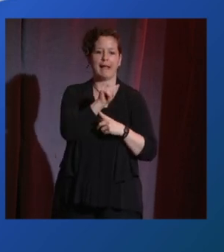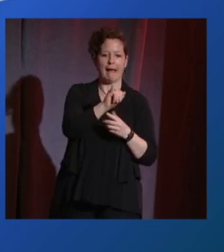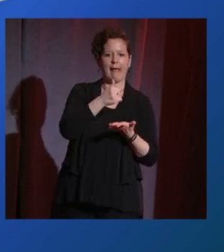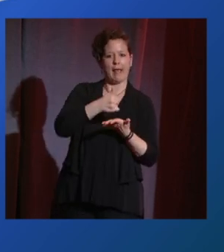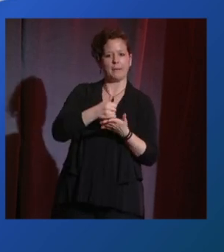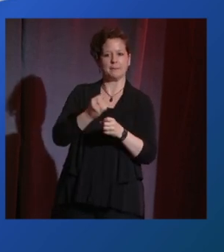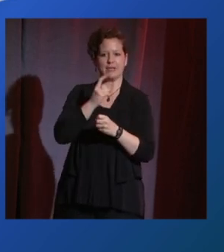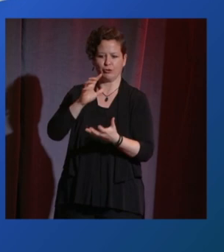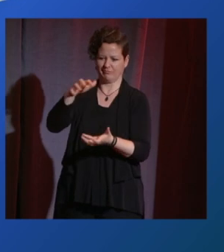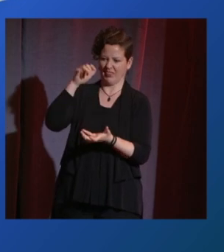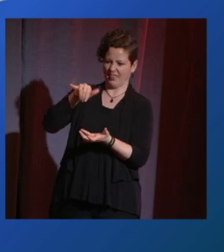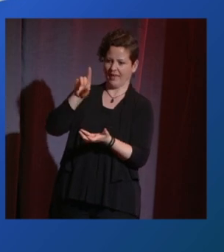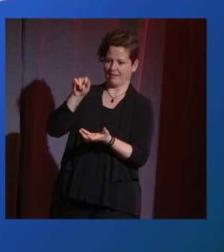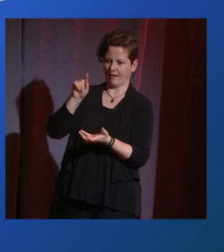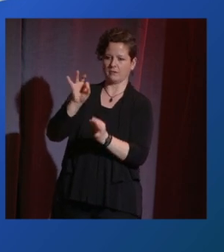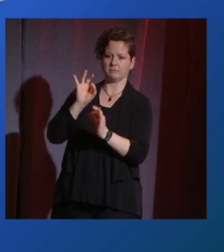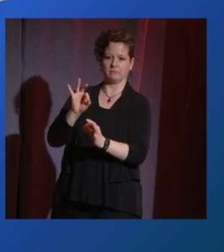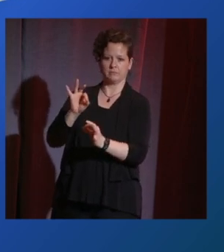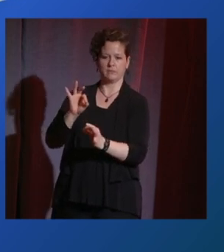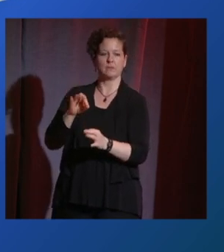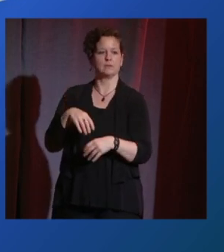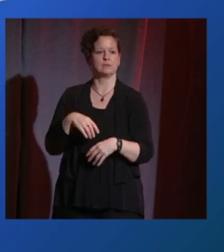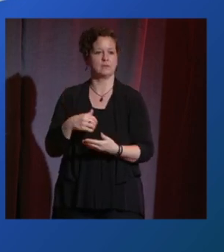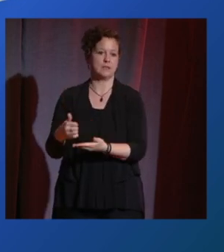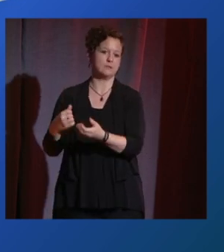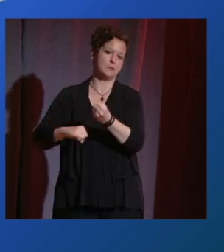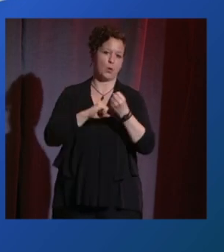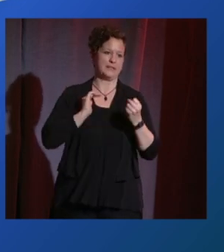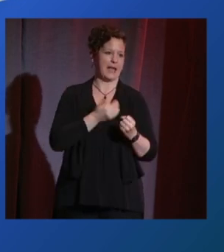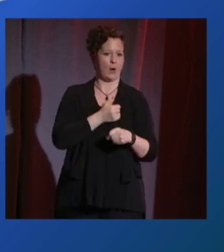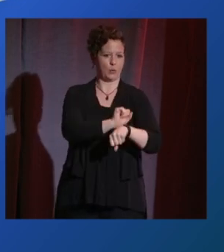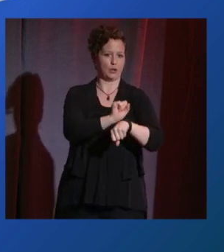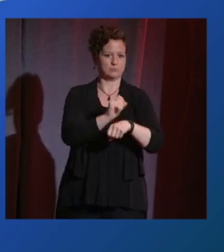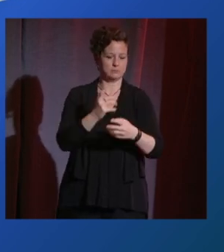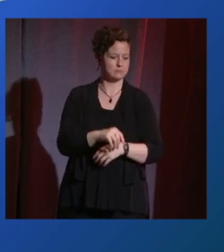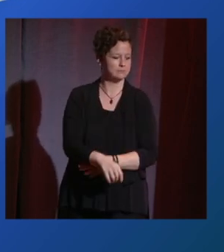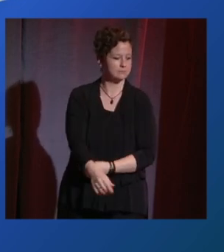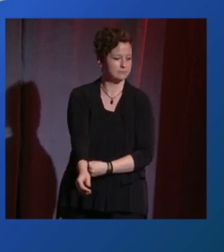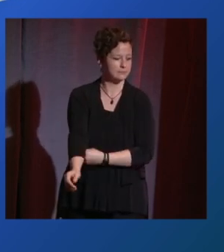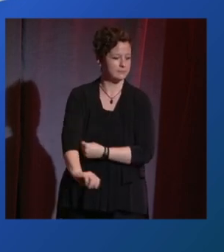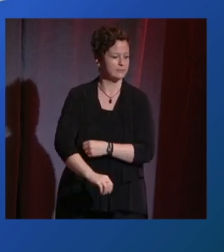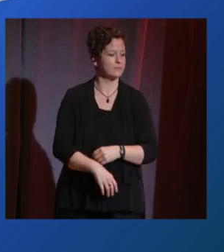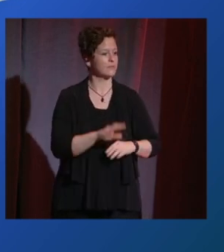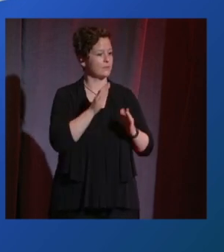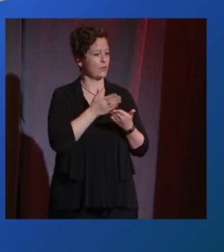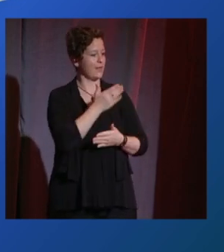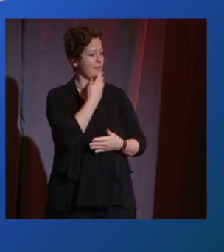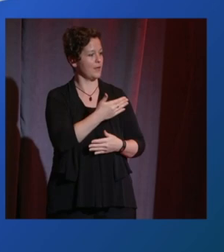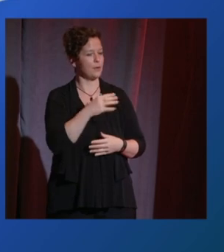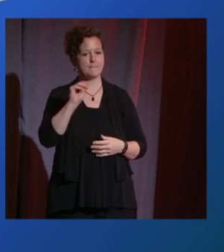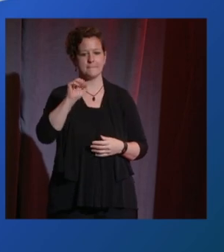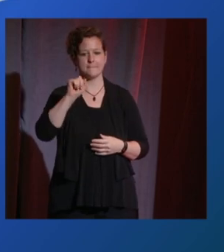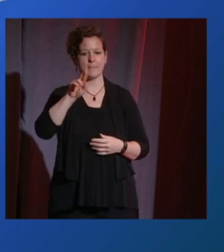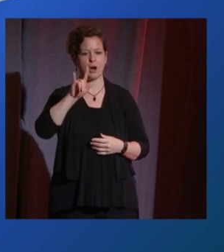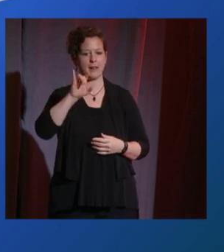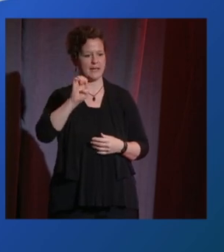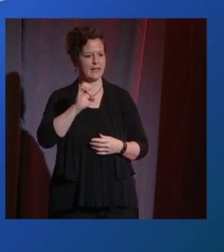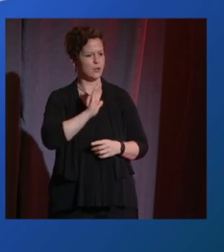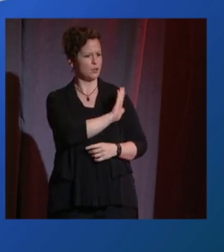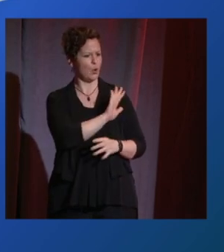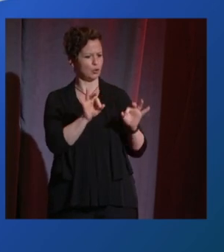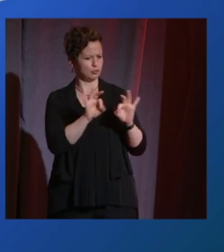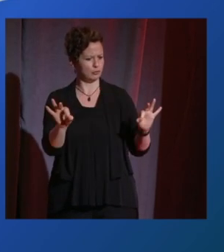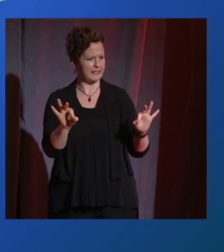and that it fits correctly excellent all right mly Marley us what your